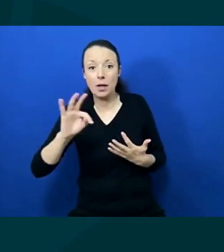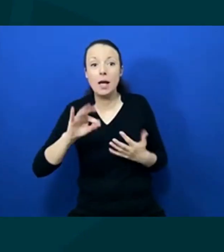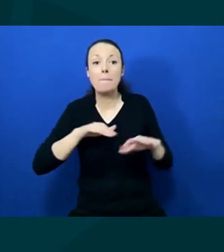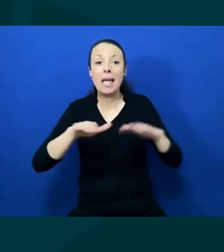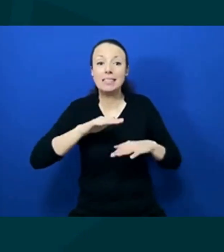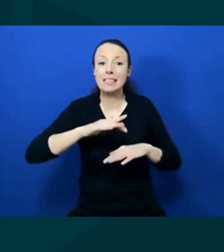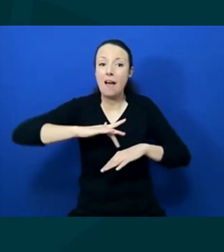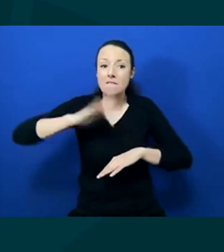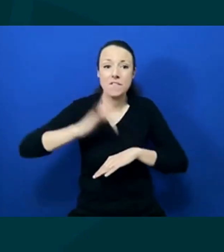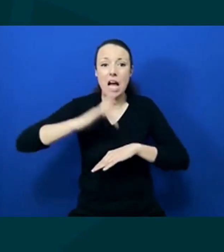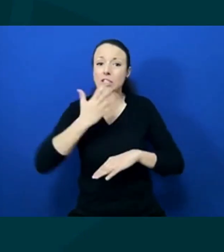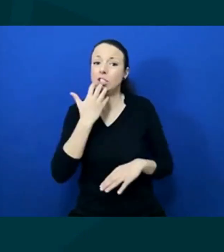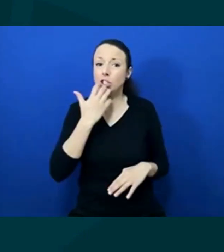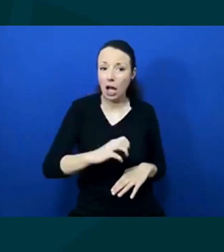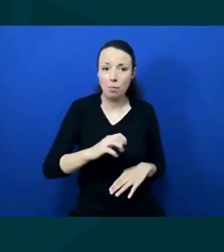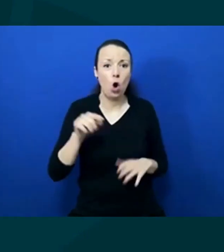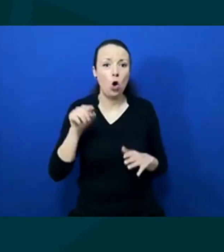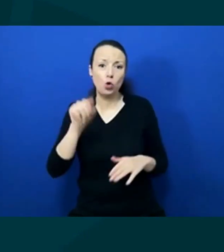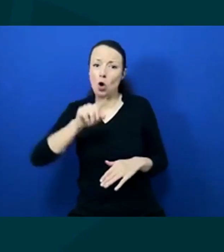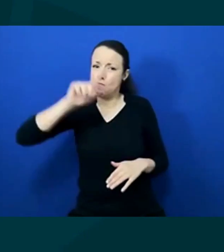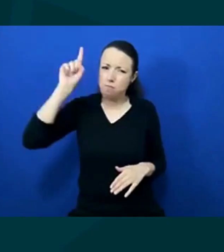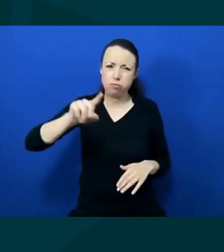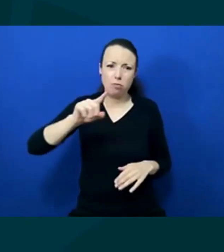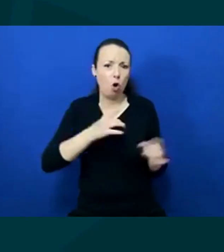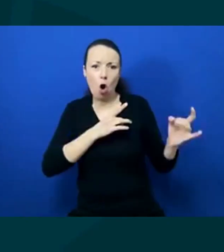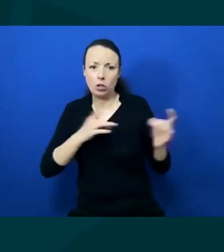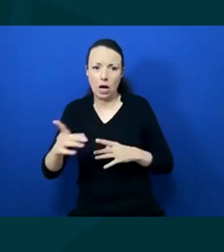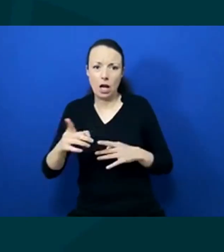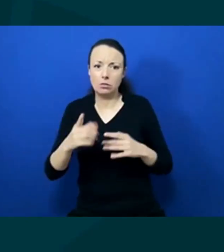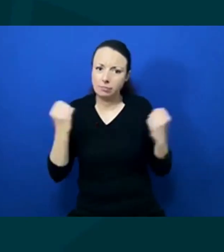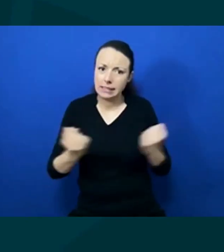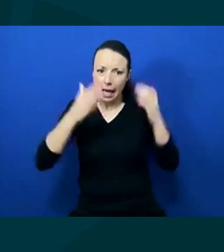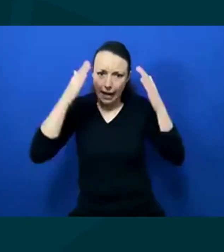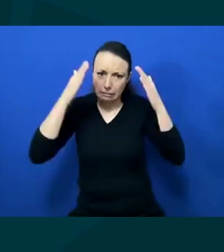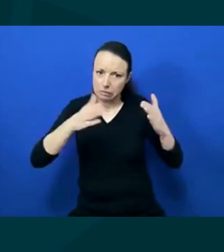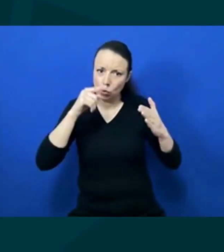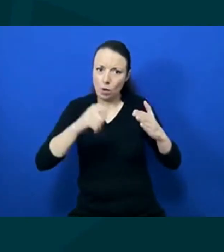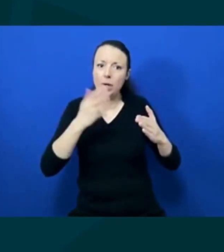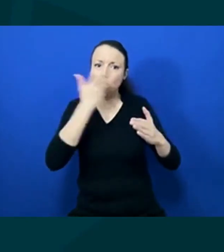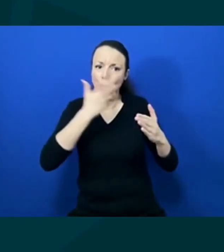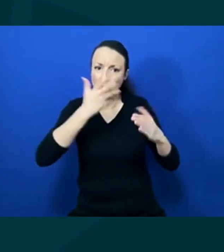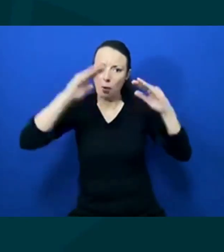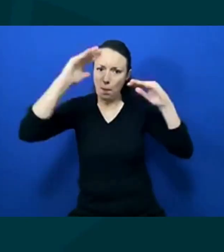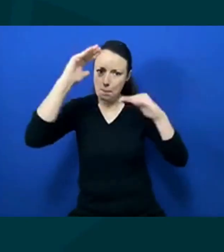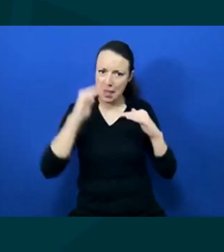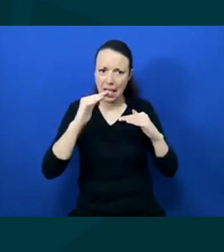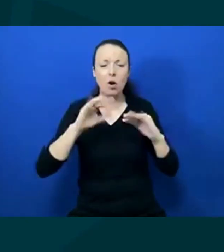hotspot list was identified. So the priority areas that need to be taken care of in the first place,